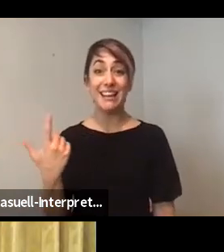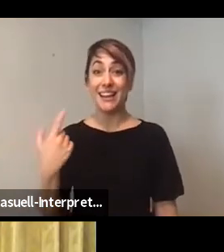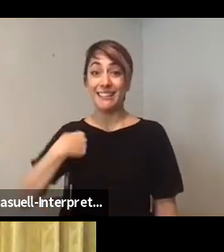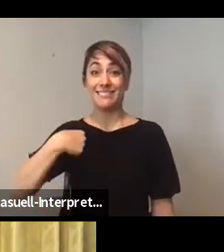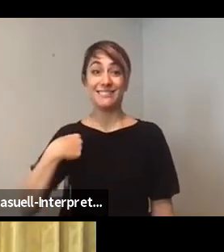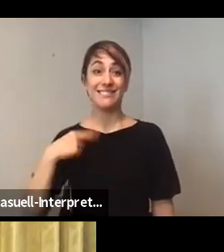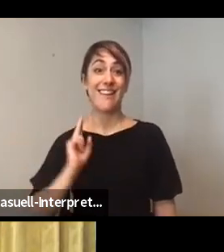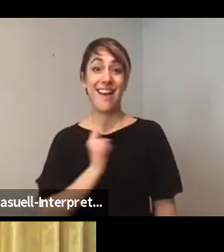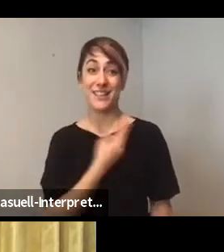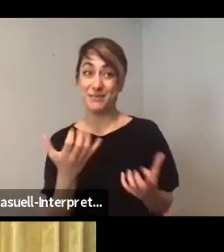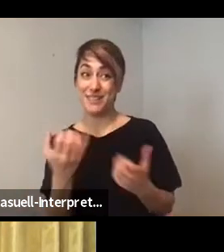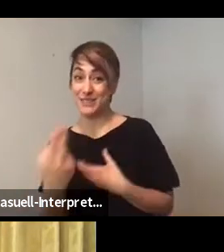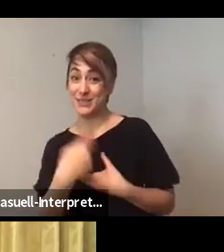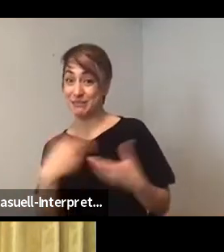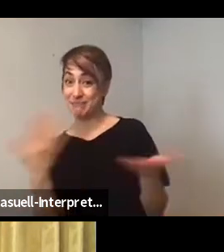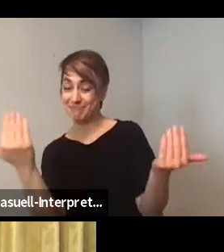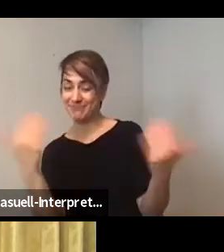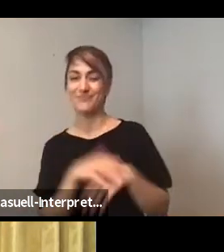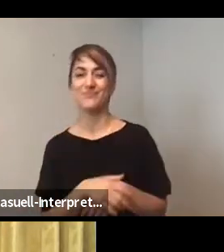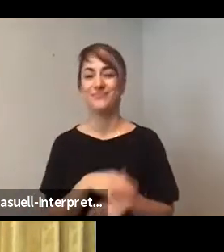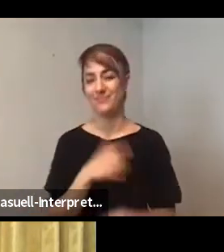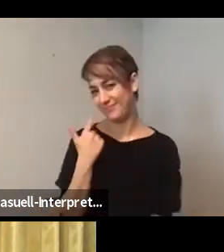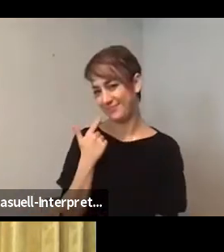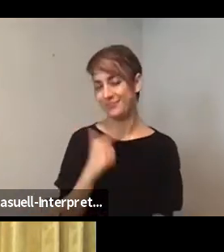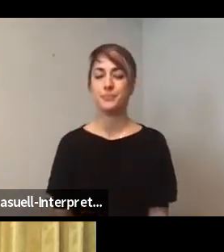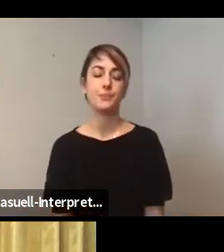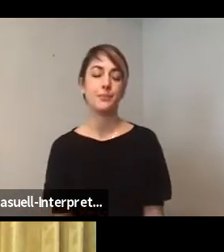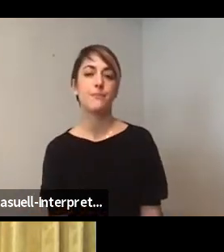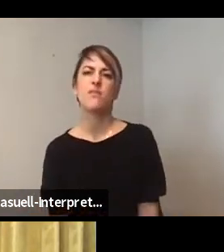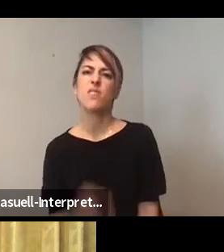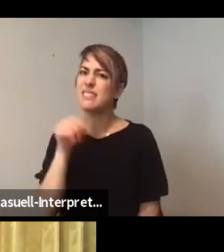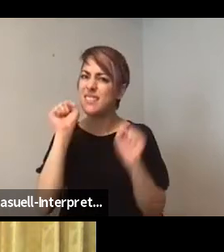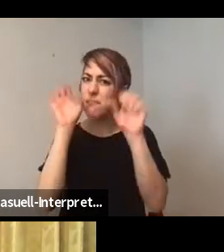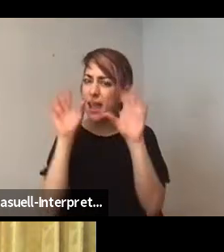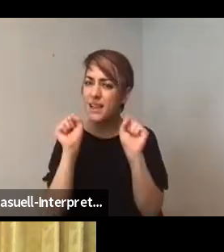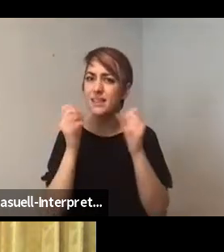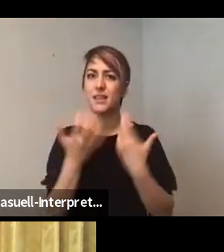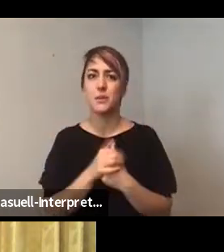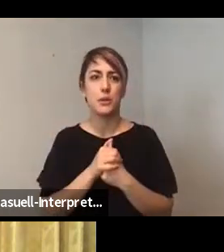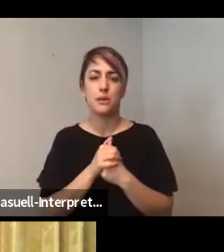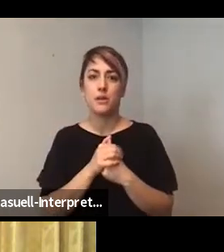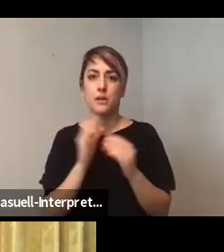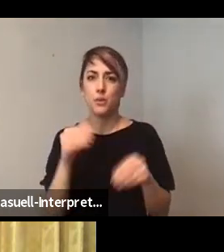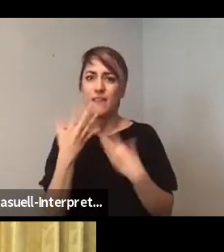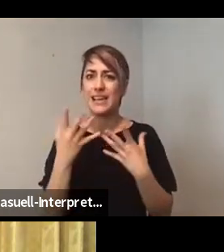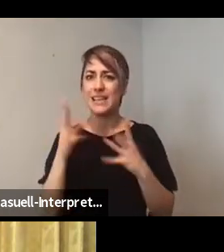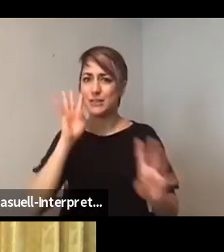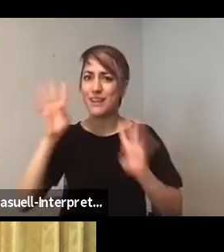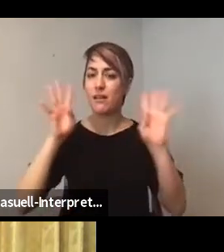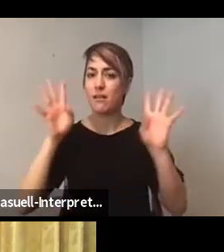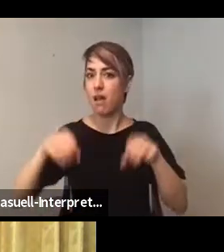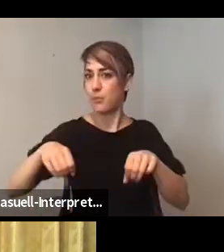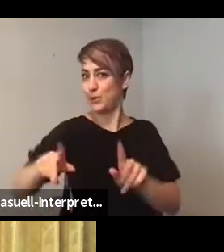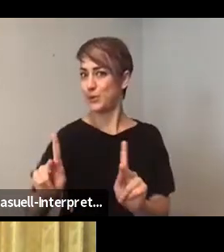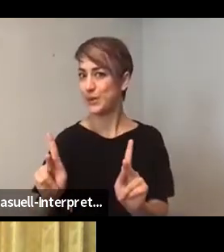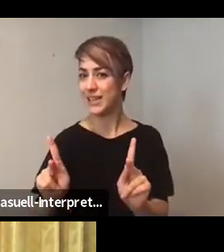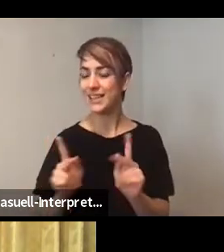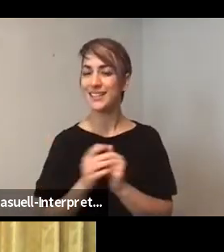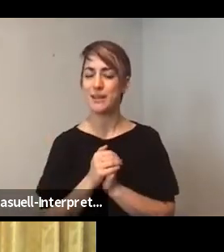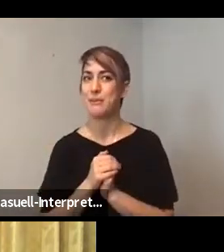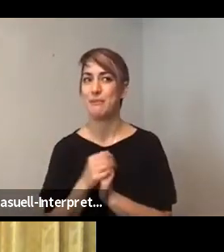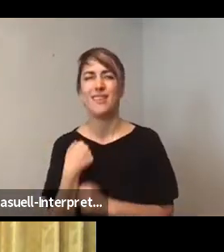this is amazing because we're creating opportunities, and the fact of that this is the lab, I think this